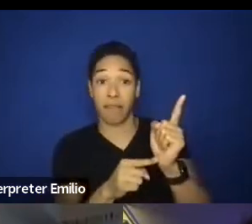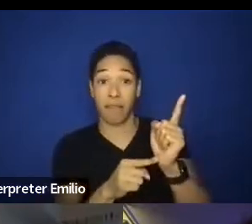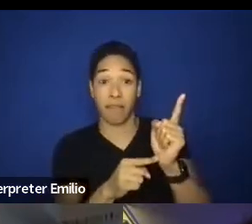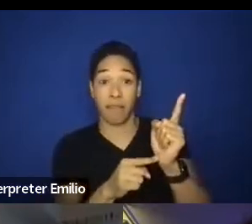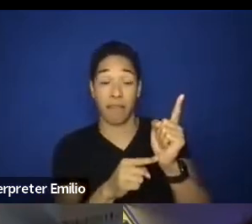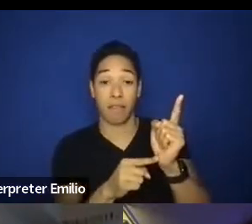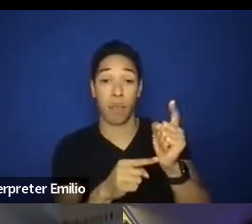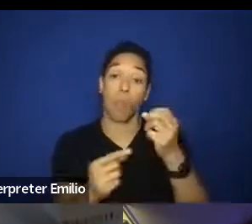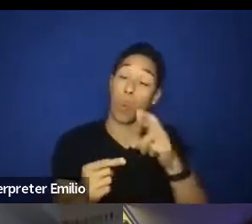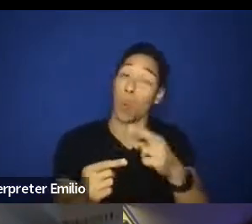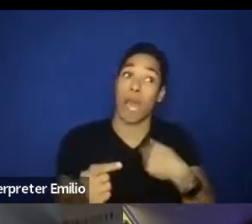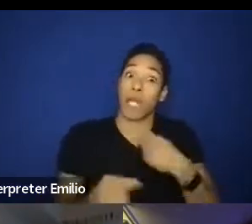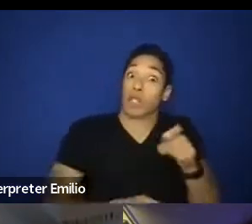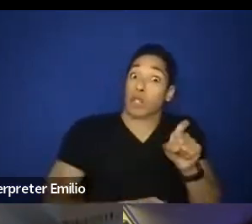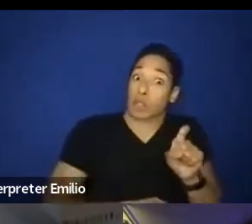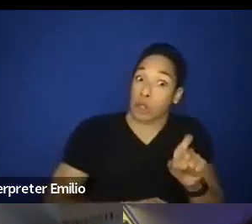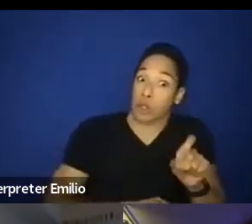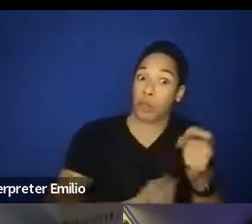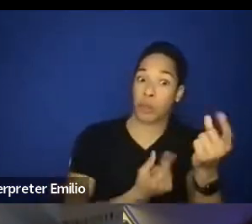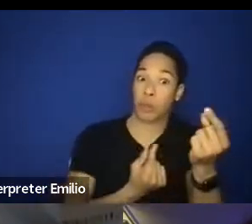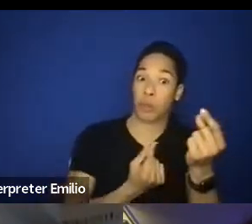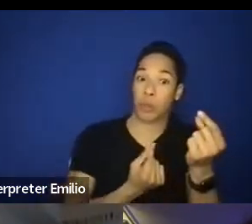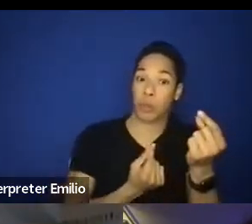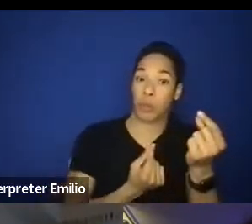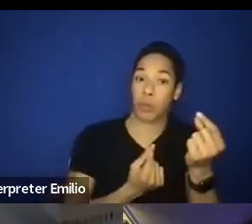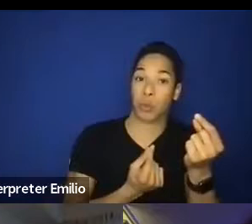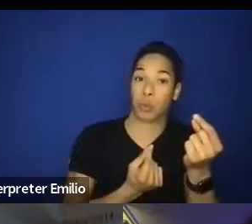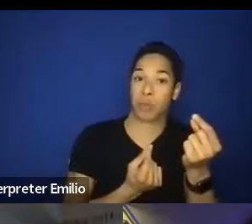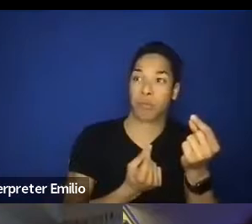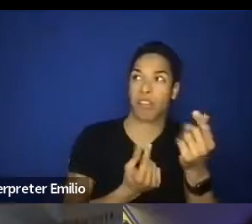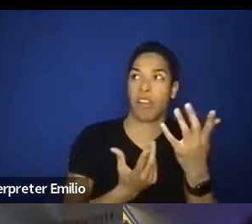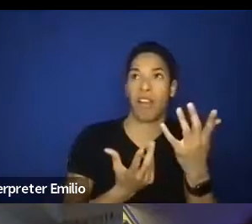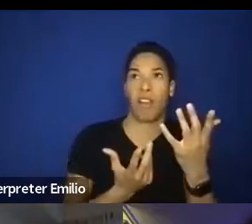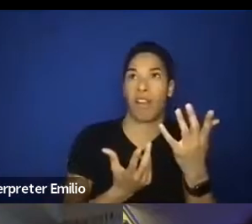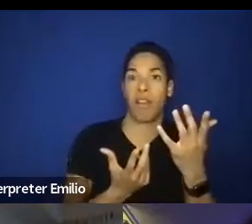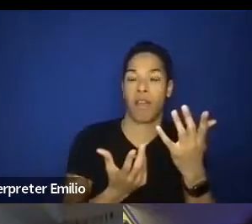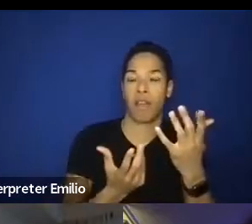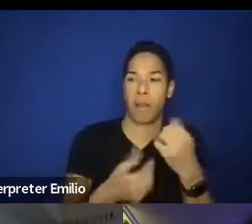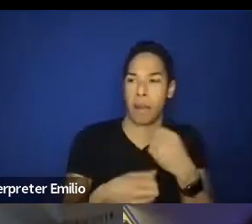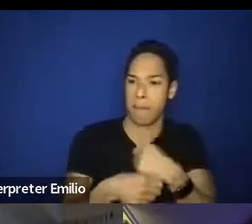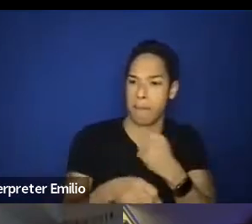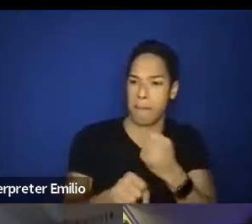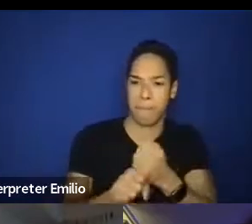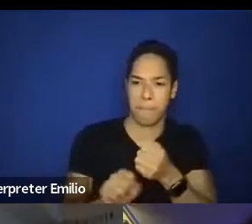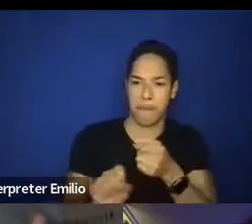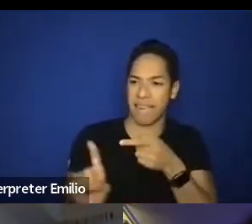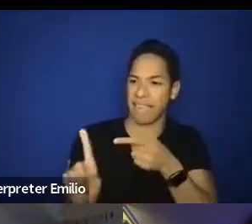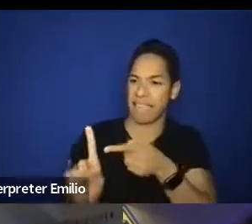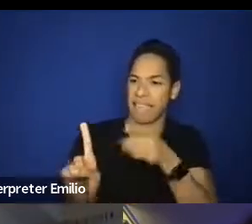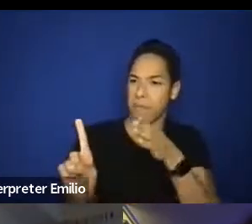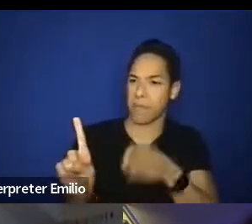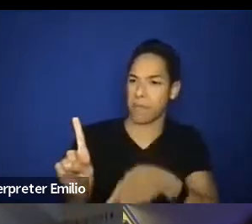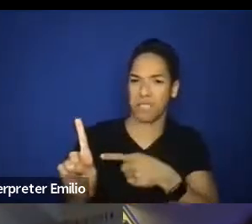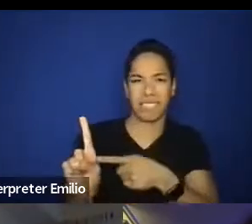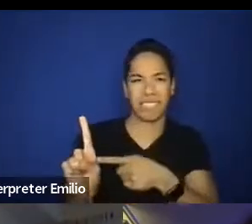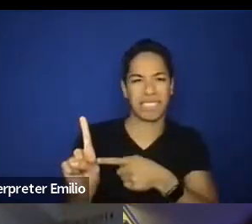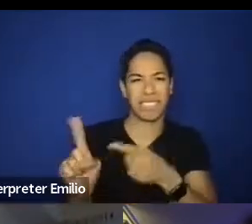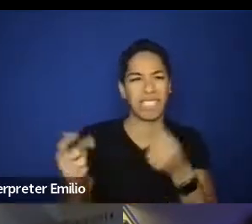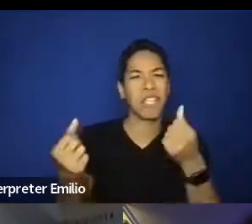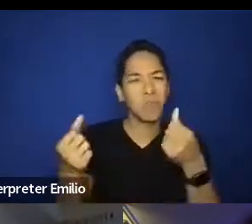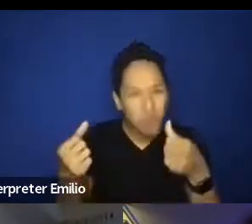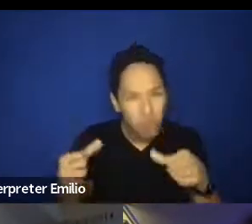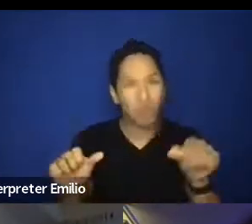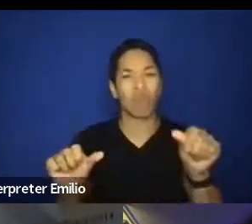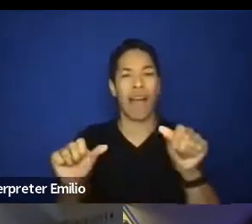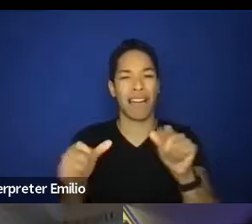the last thing I should do is go make this other person who is trying to put a disabled